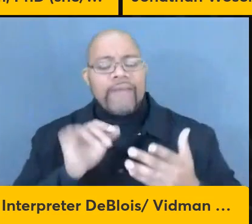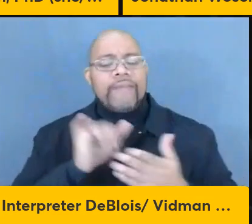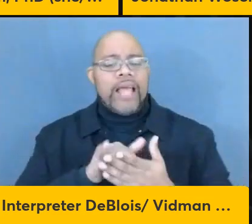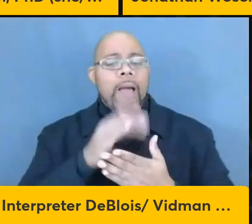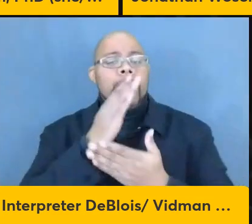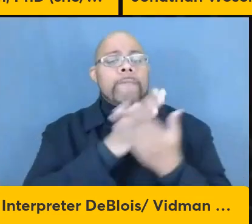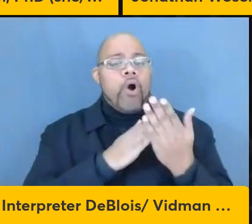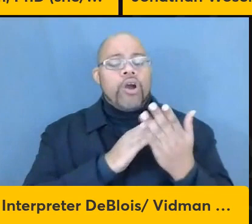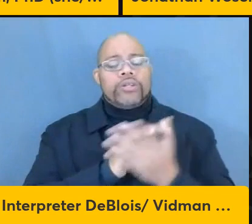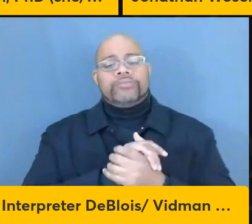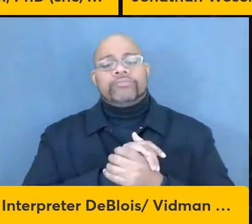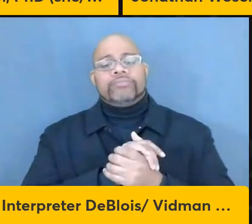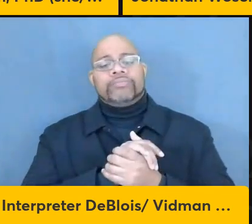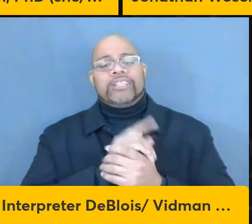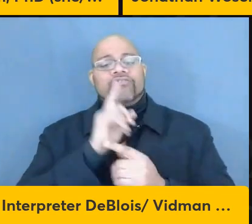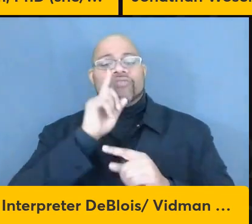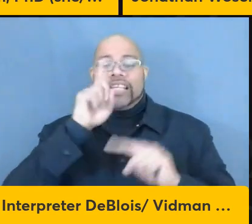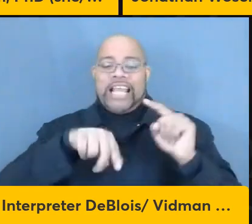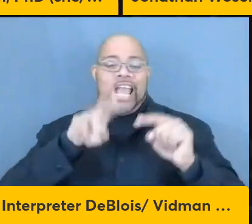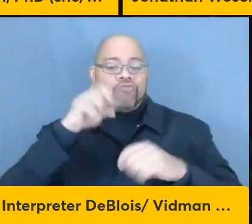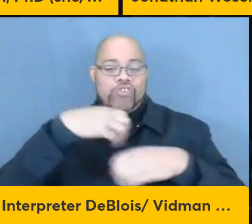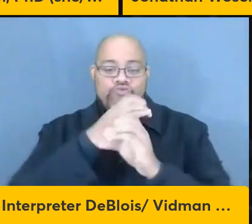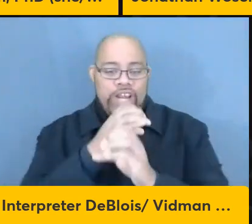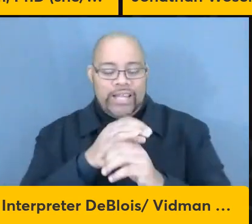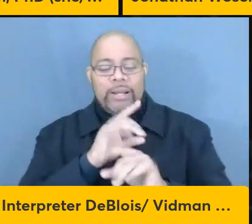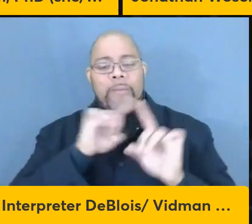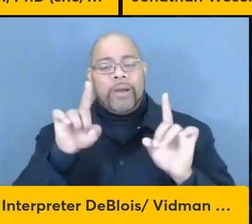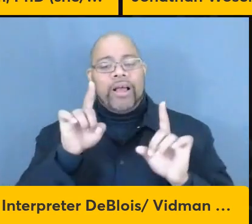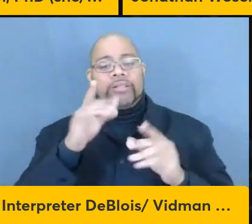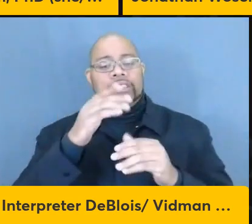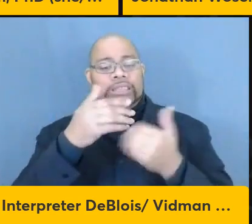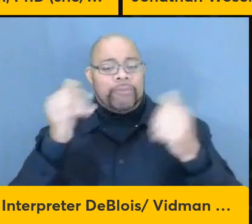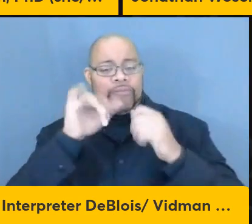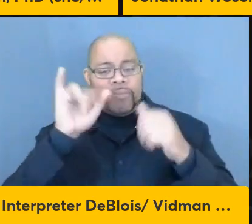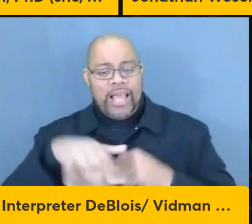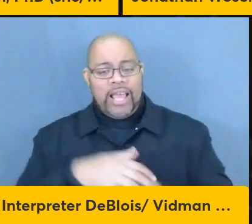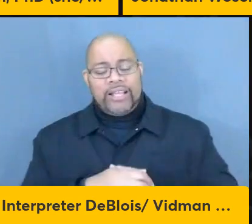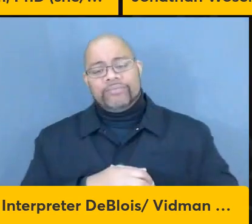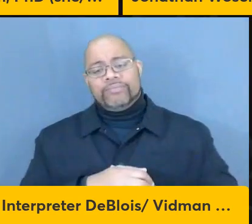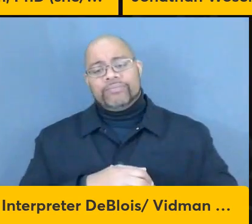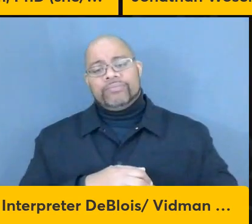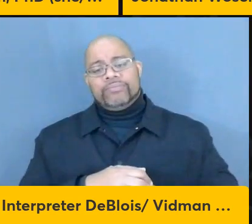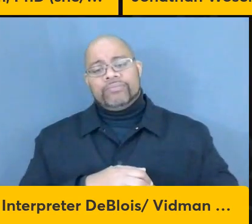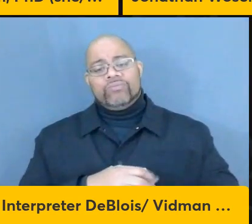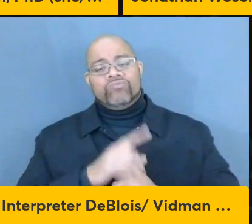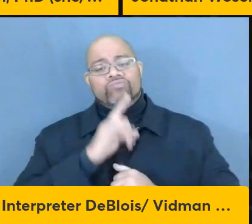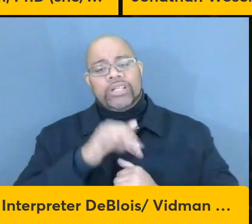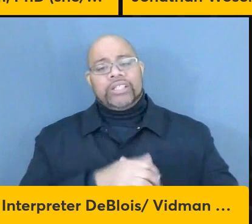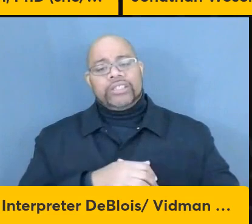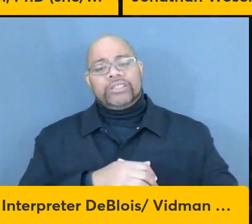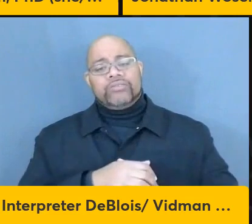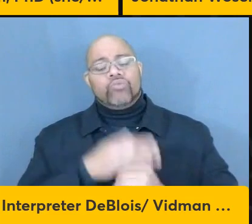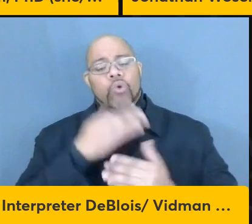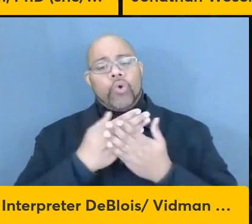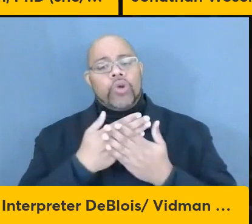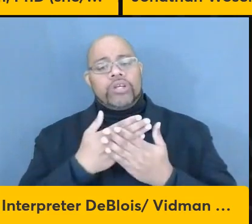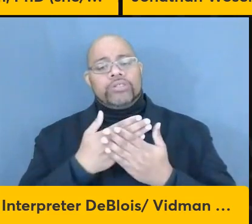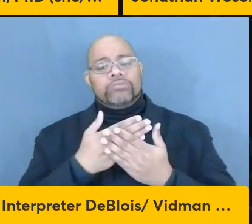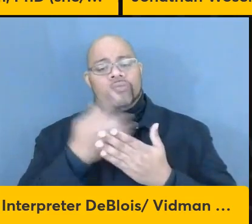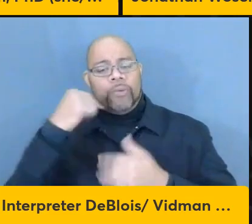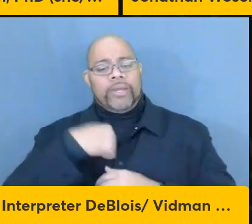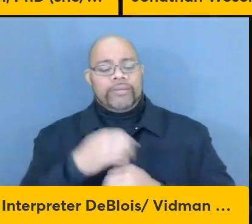aspect, you can't really recreate. But apart from that, it's been a good shift for me.